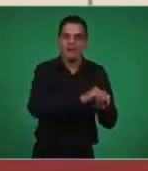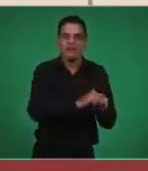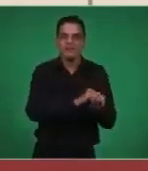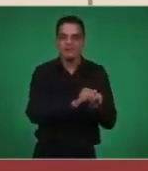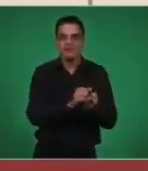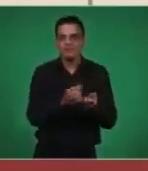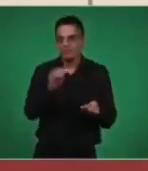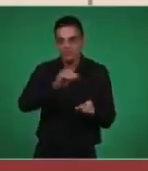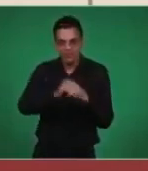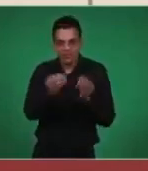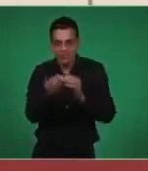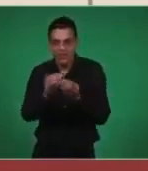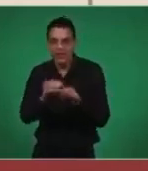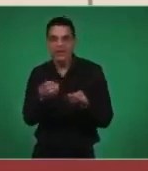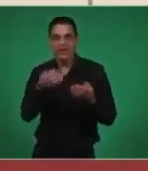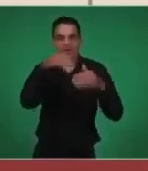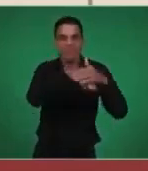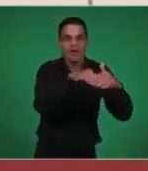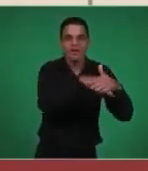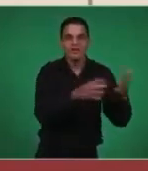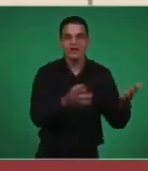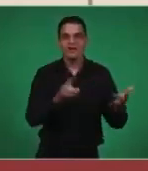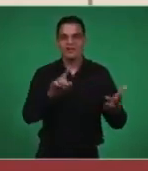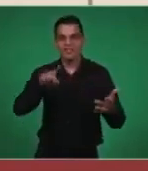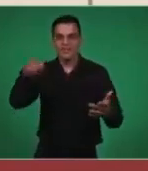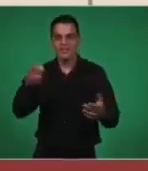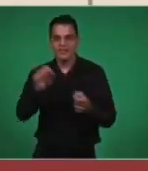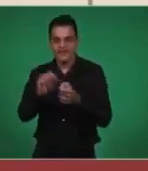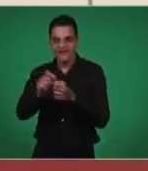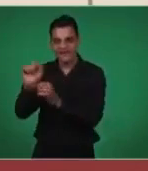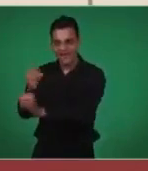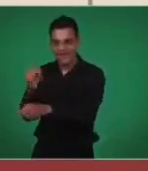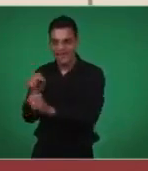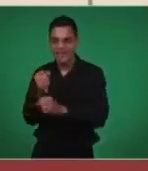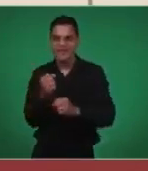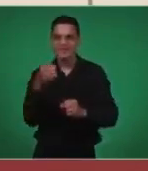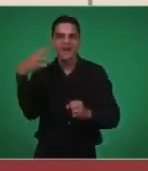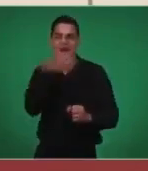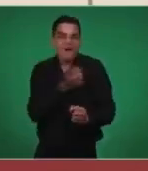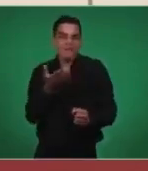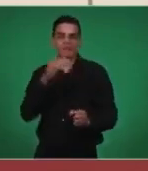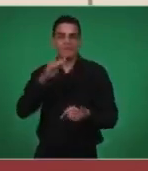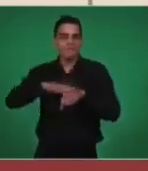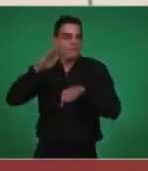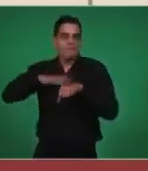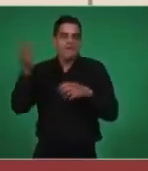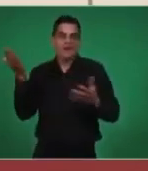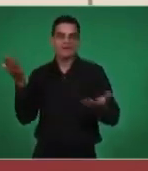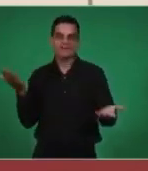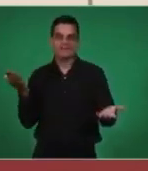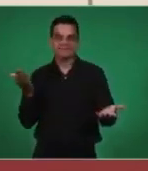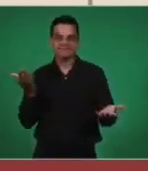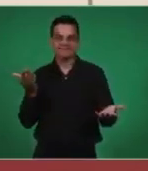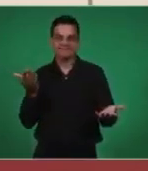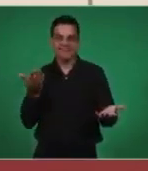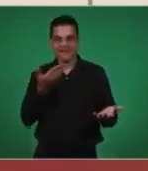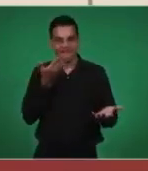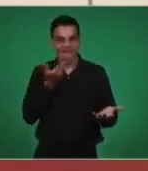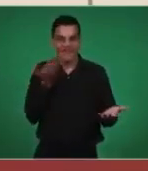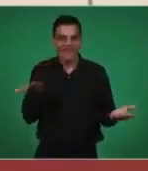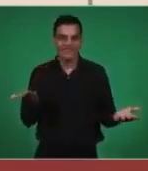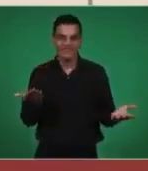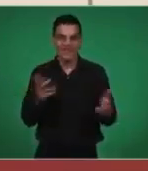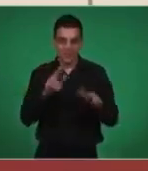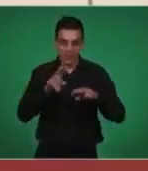And so then, at the end of the week, when you go to do your housekeep, you're going to be